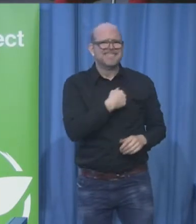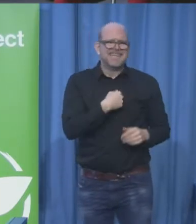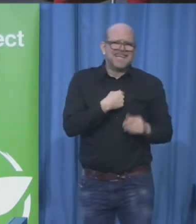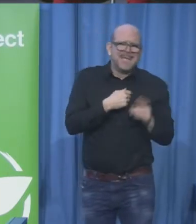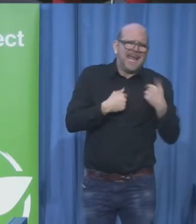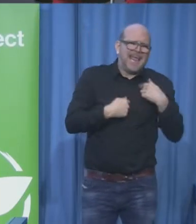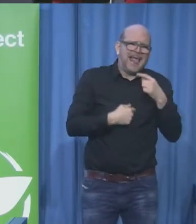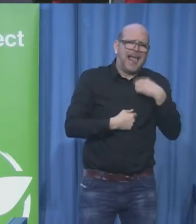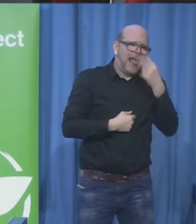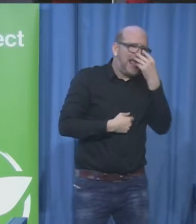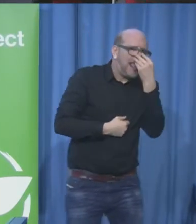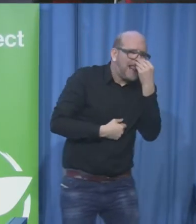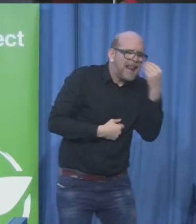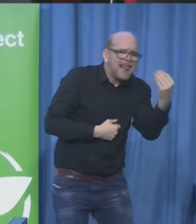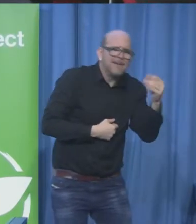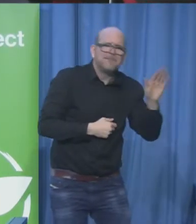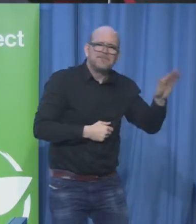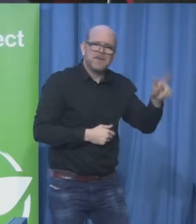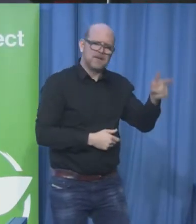when you were really young,